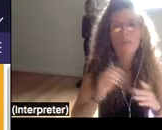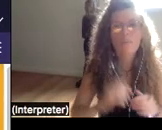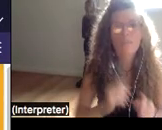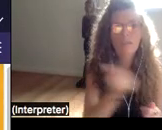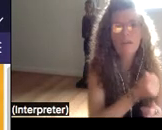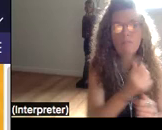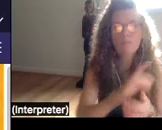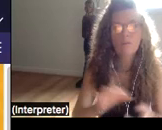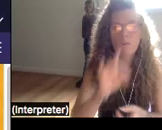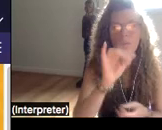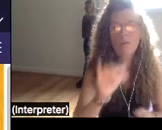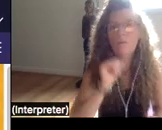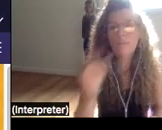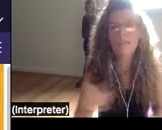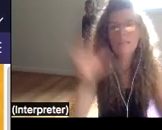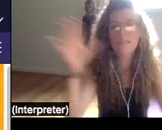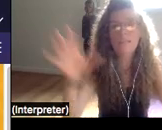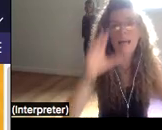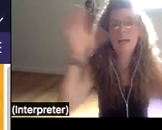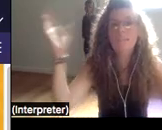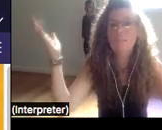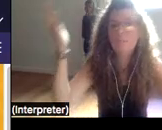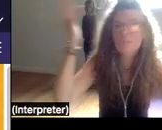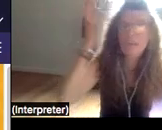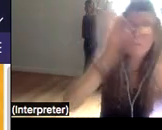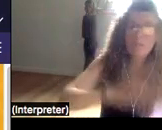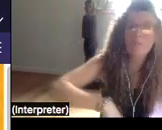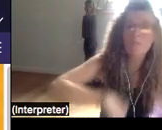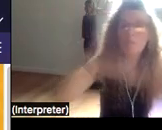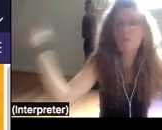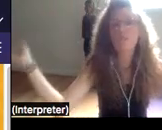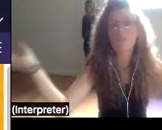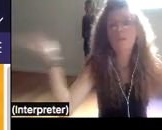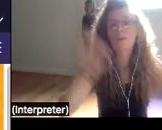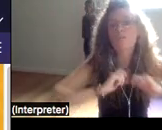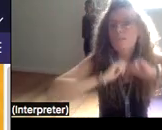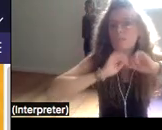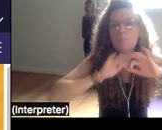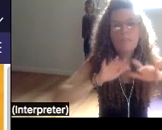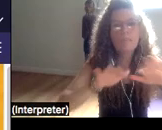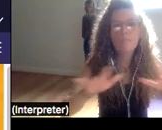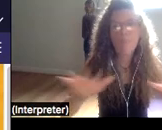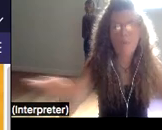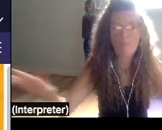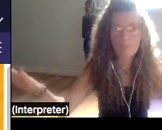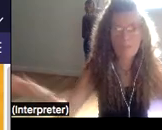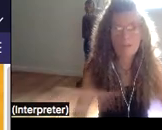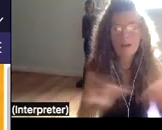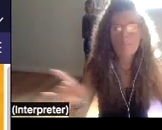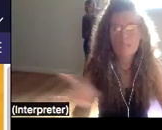There is a light within every soul. It only needs the clouds that overshadow it to be broken for it to beam